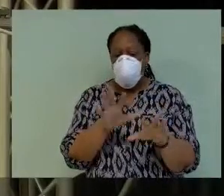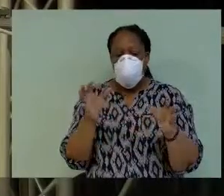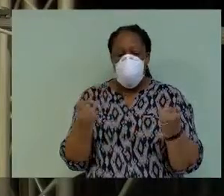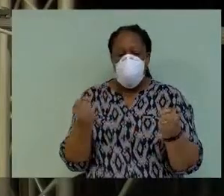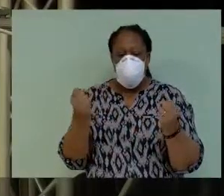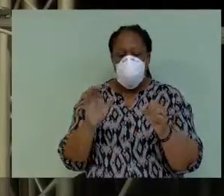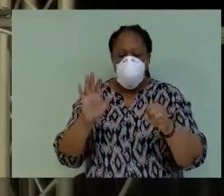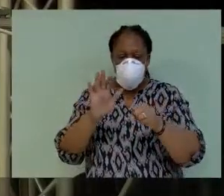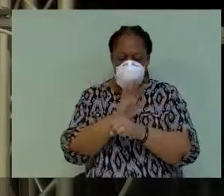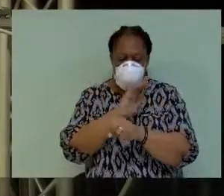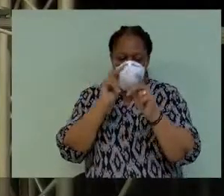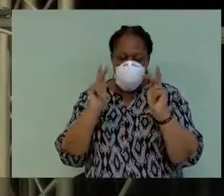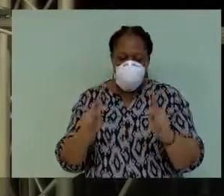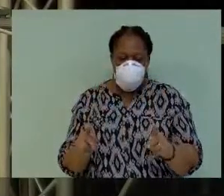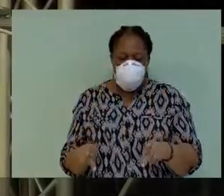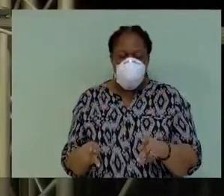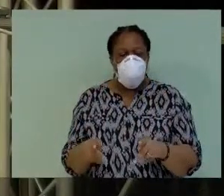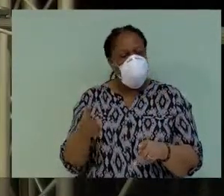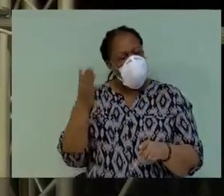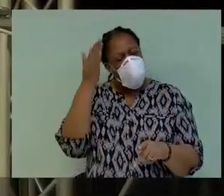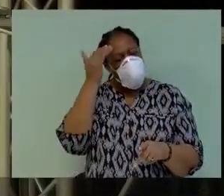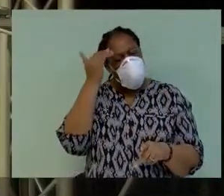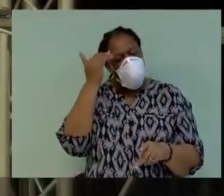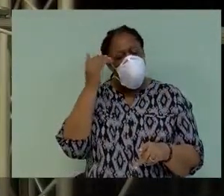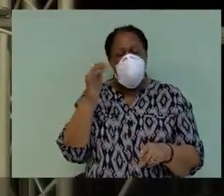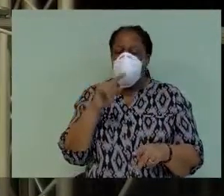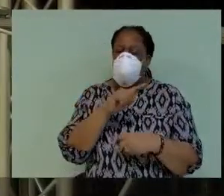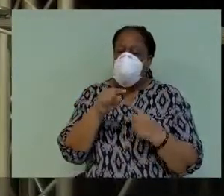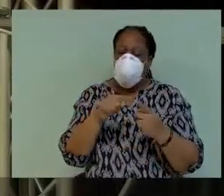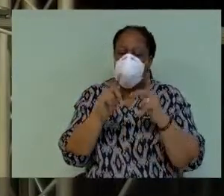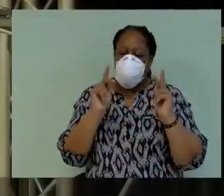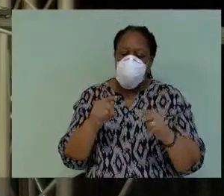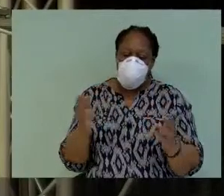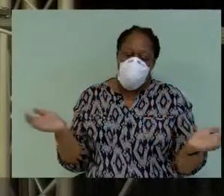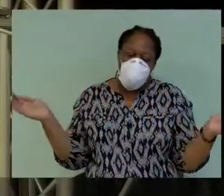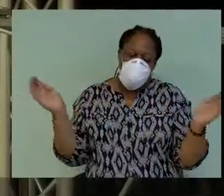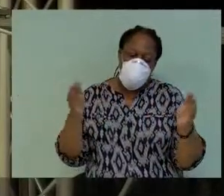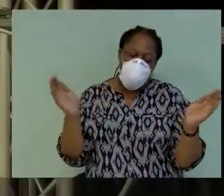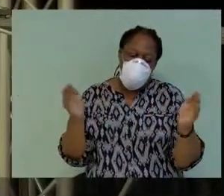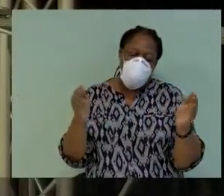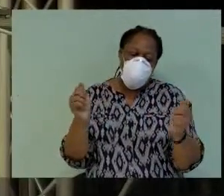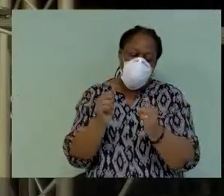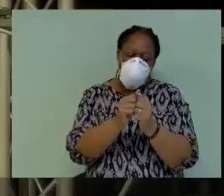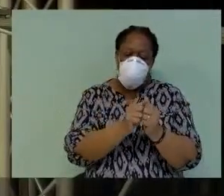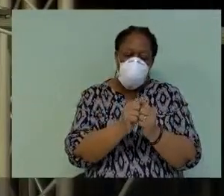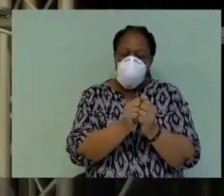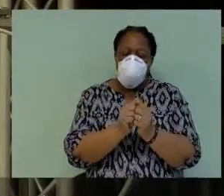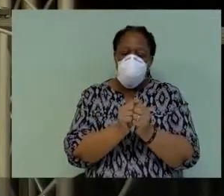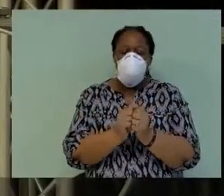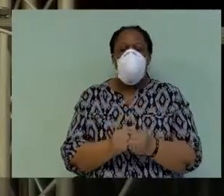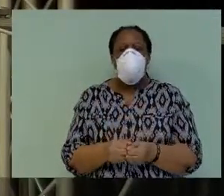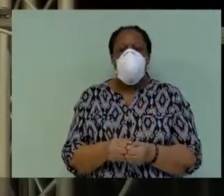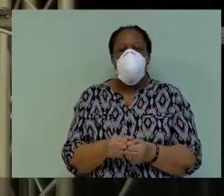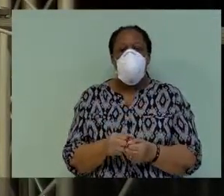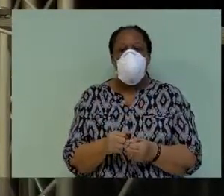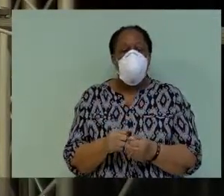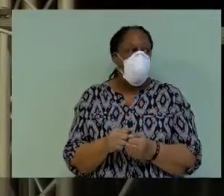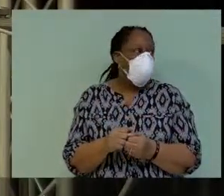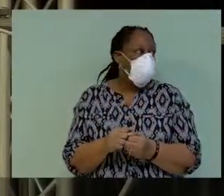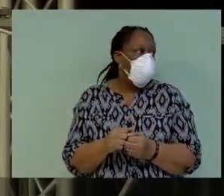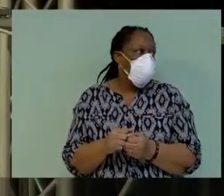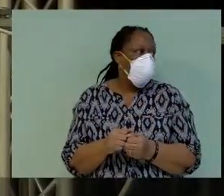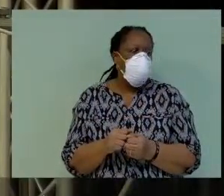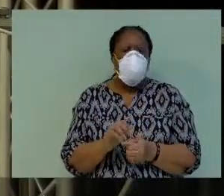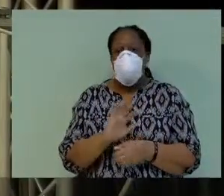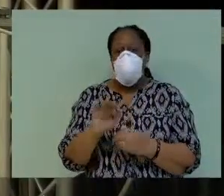places. Why? Where people come together in crowds, because the entire population, of course, has not